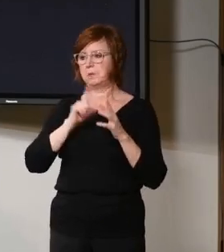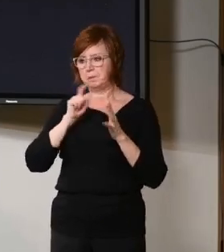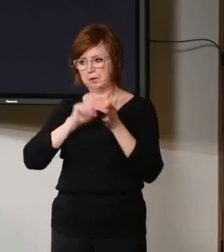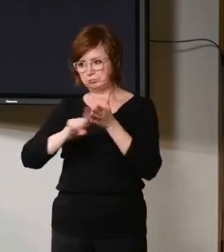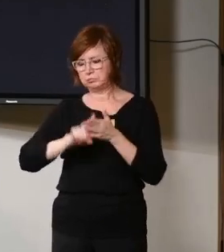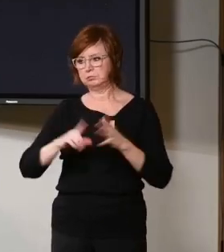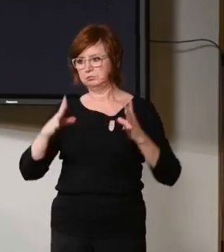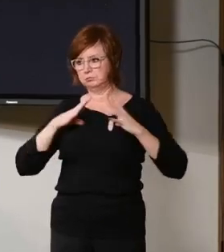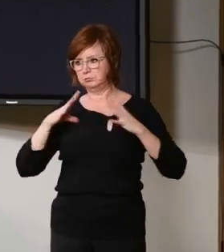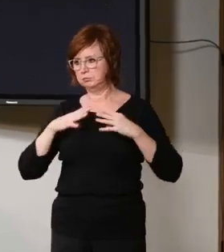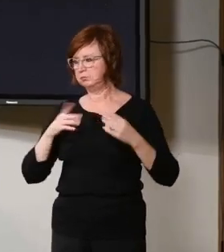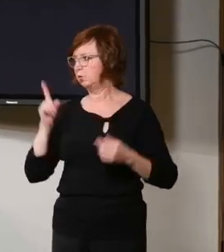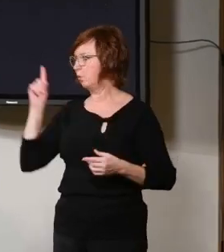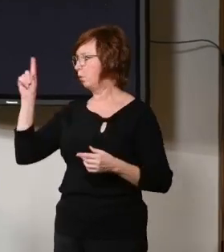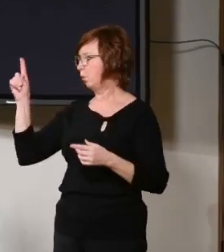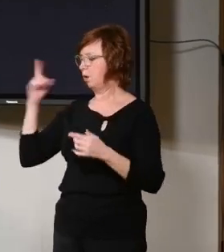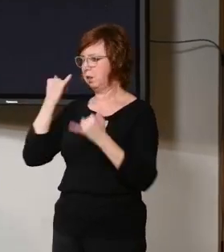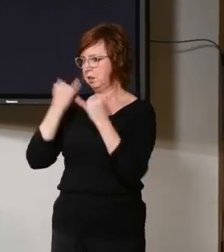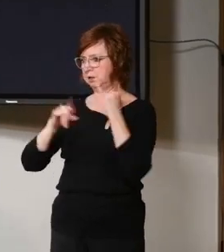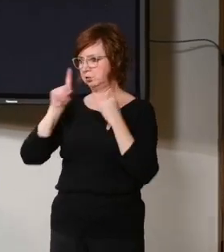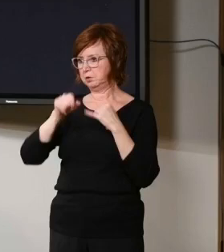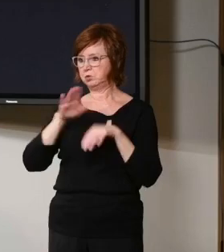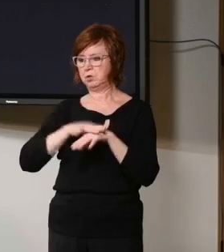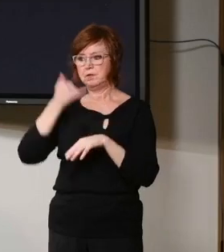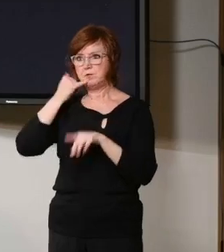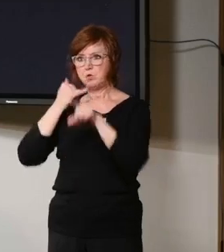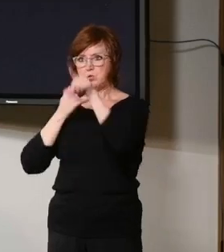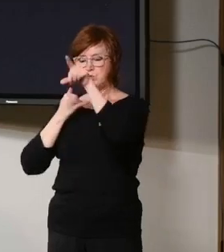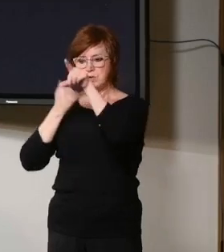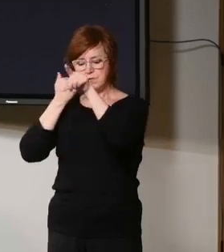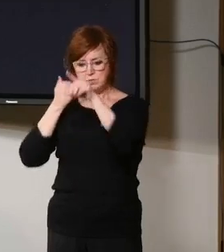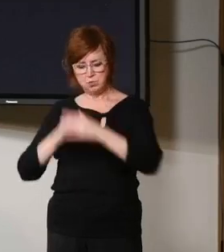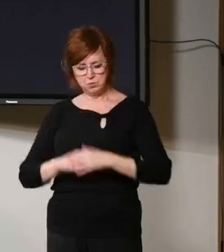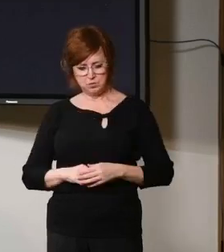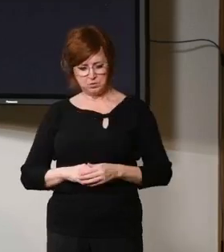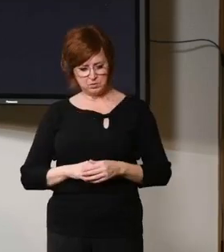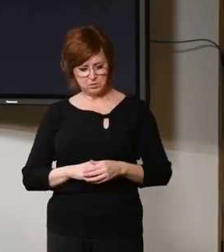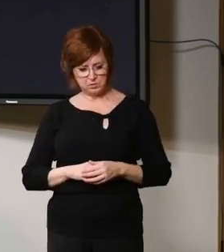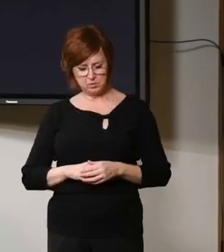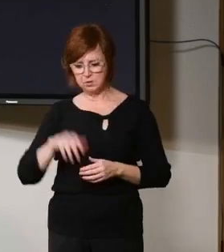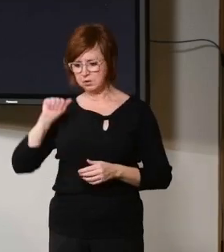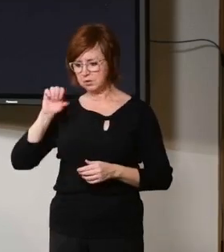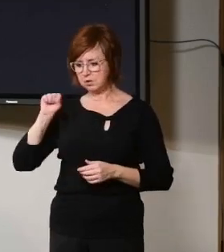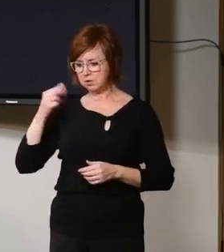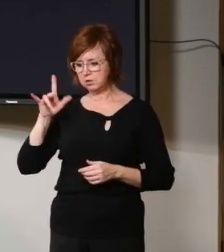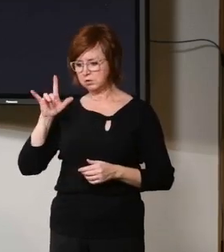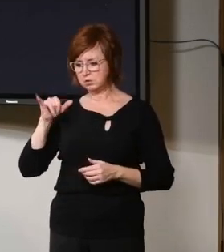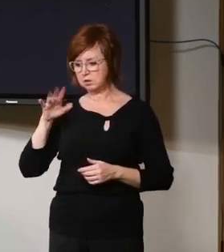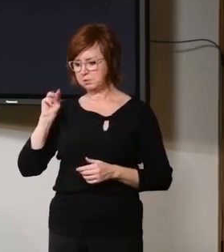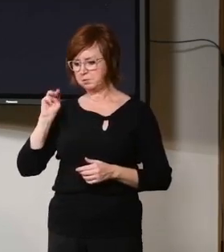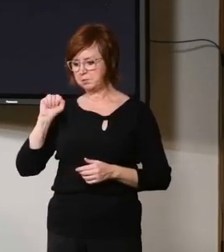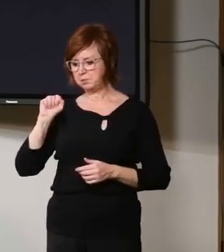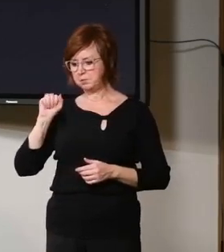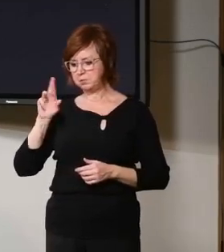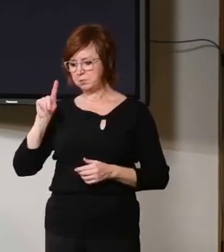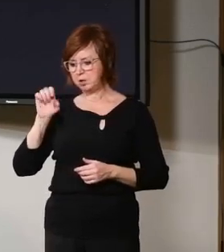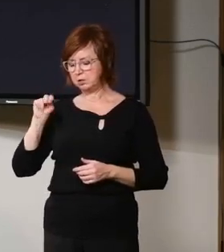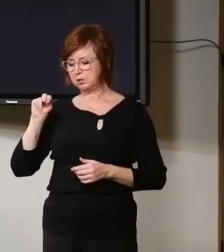investigated. We have time for one last question on the phone line, operator. We have Ashley Martin with the Leader Post.